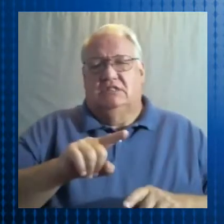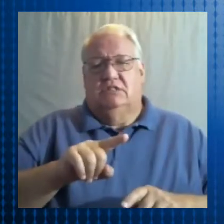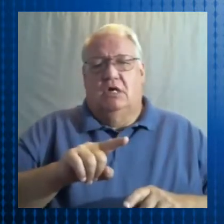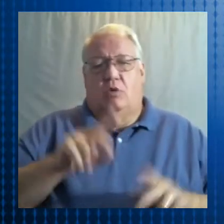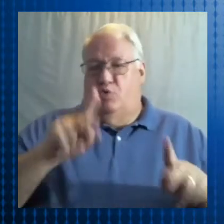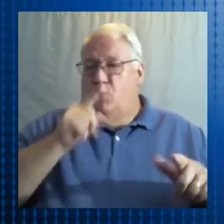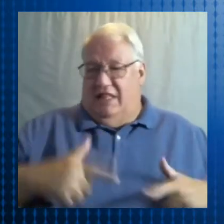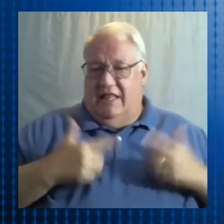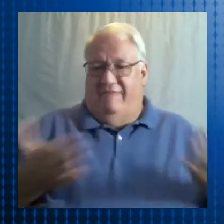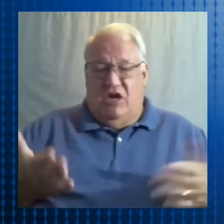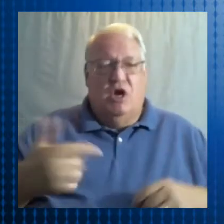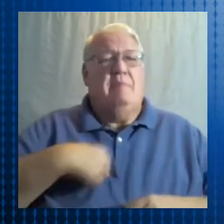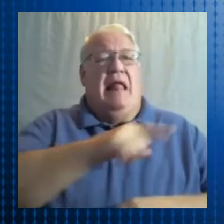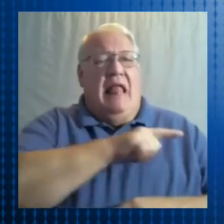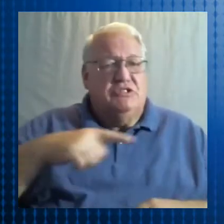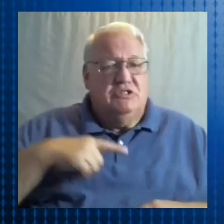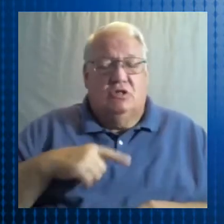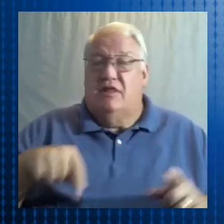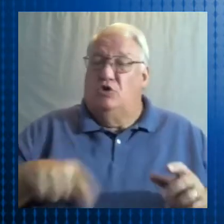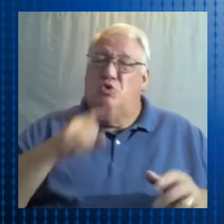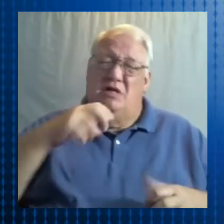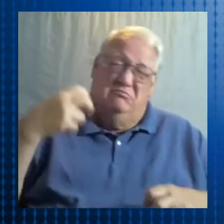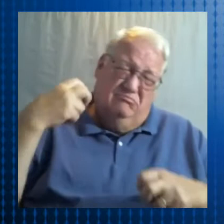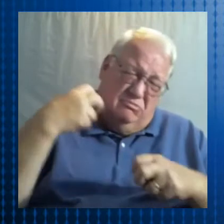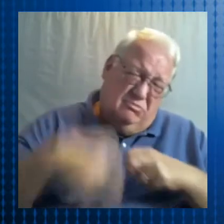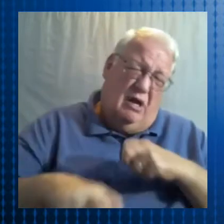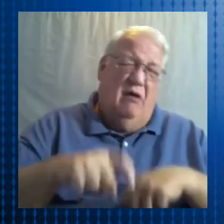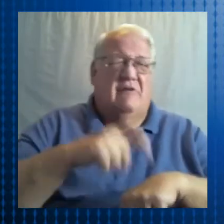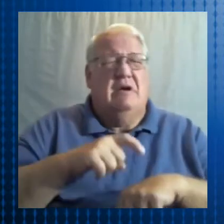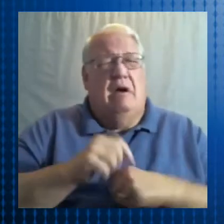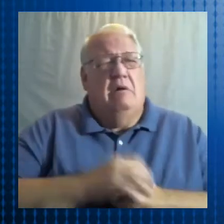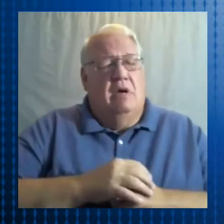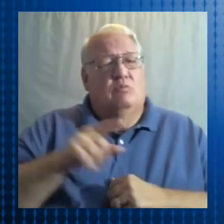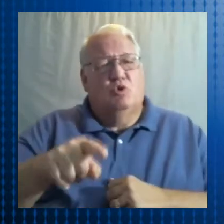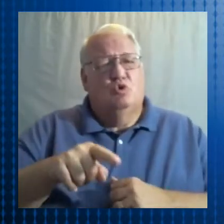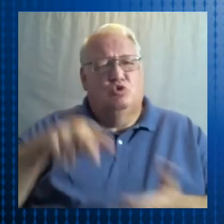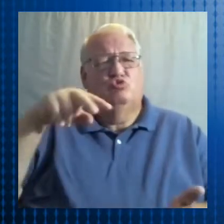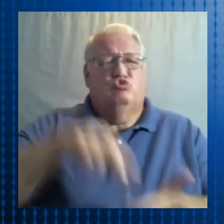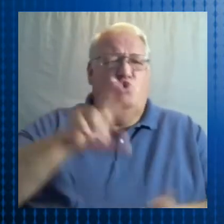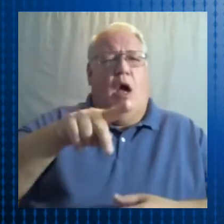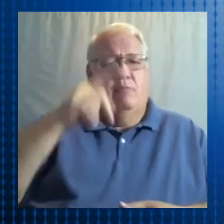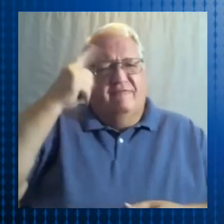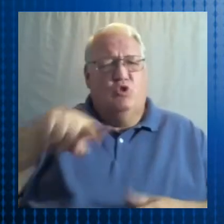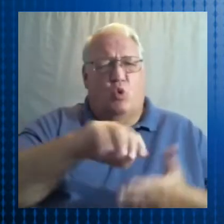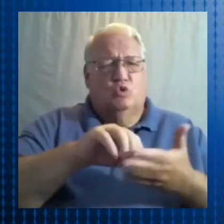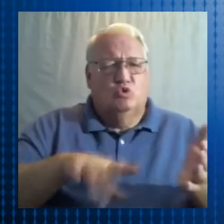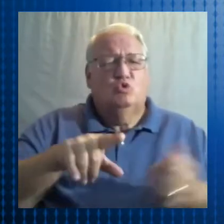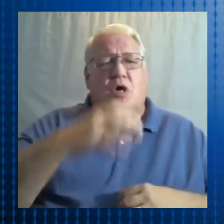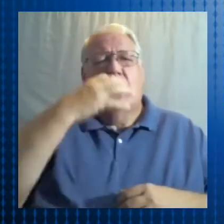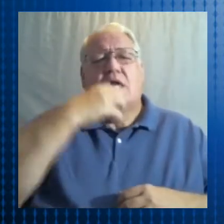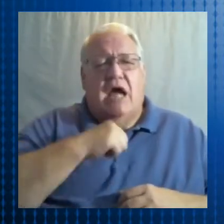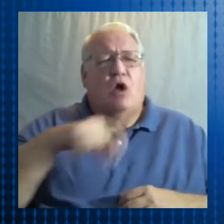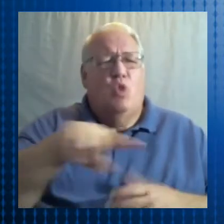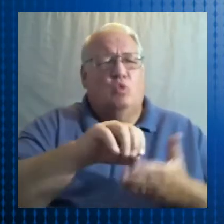It was the most trying times we've ever had in my lifetime. And you stood up for those students, and you cared about those kids, and it means a